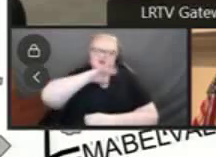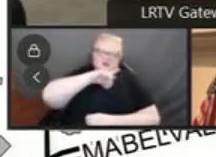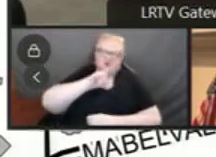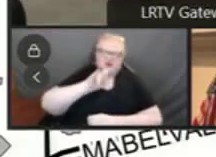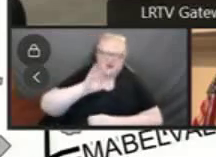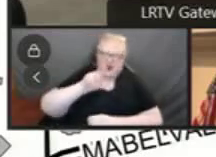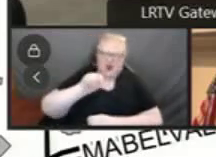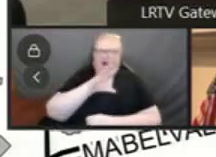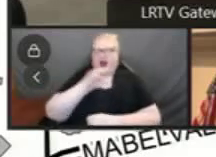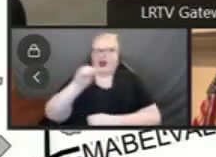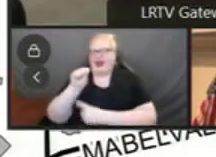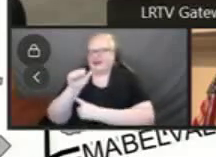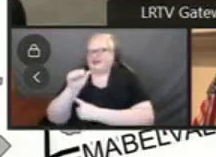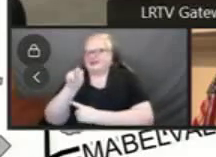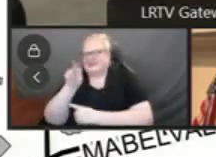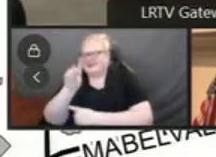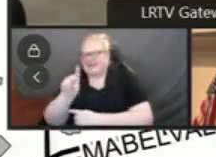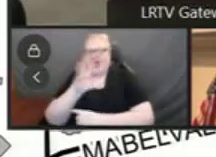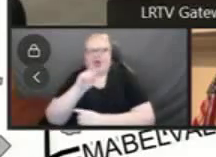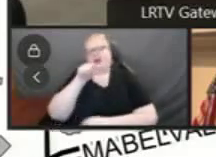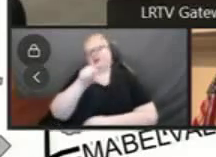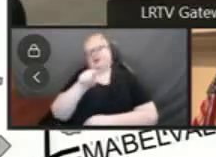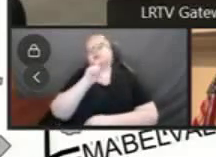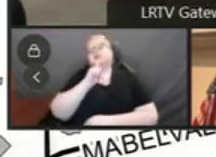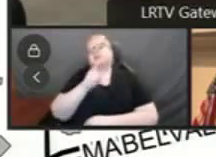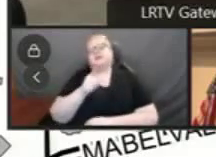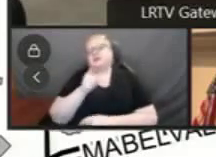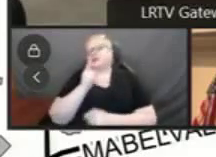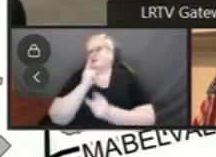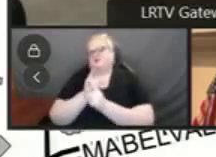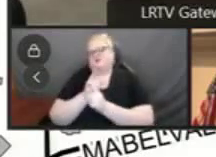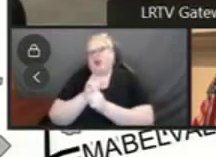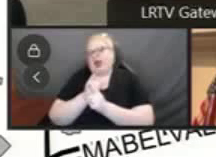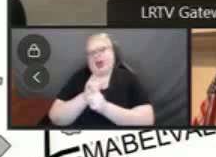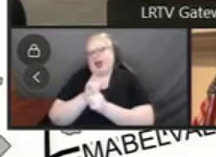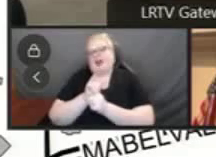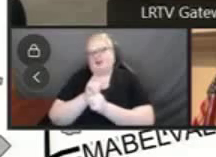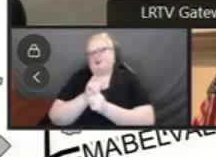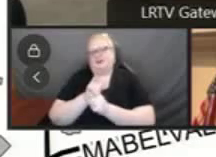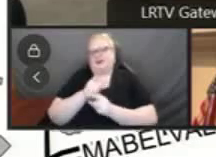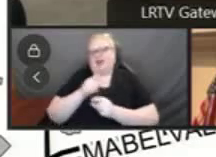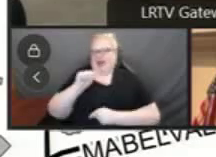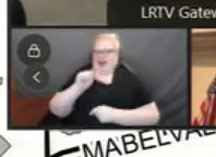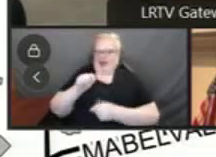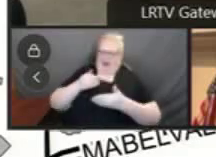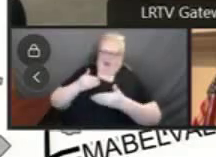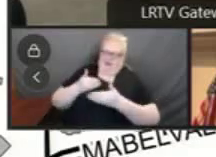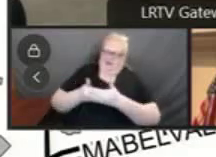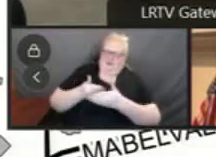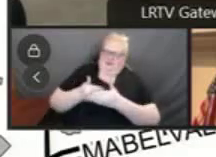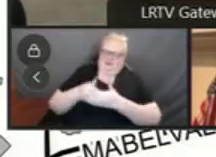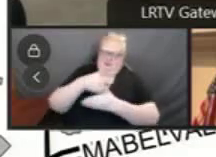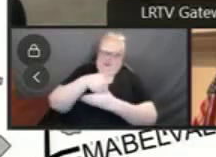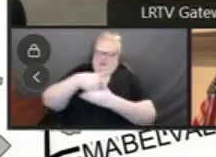And this is right at the back. Or it could be if they expand this after a few years.